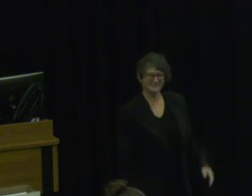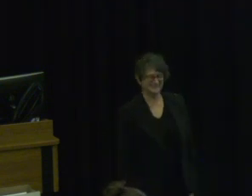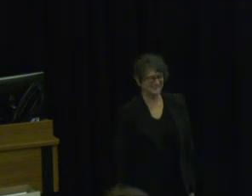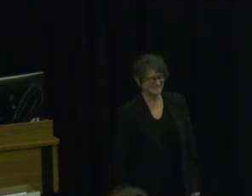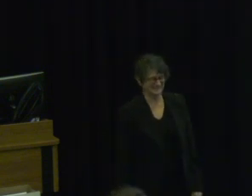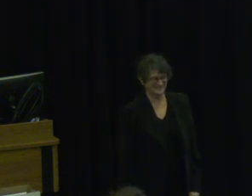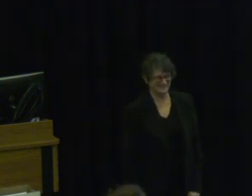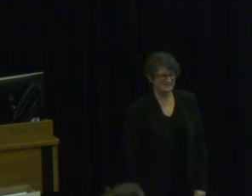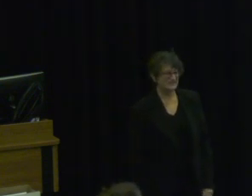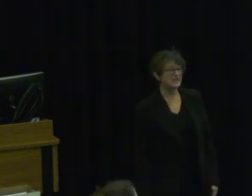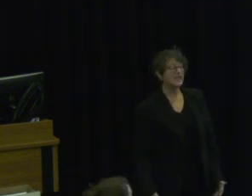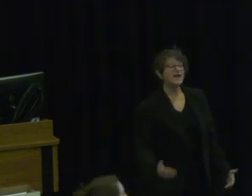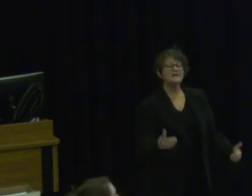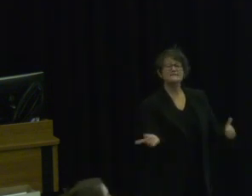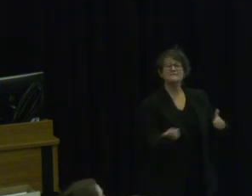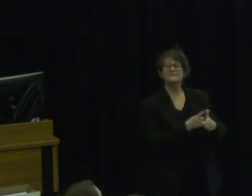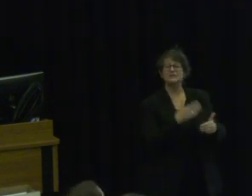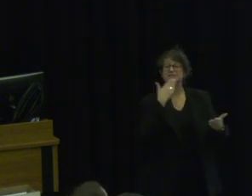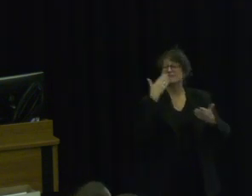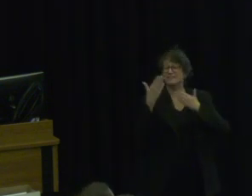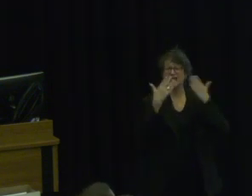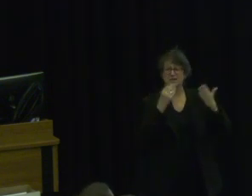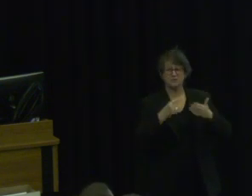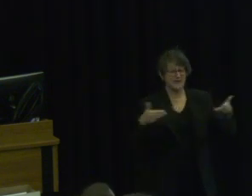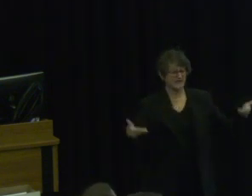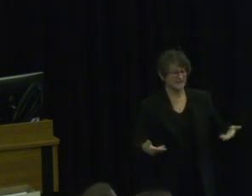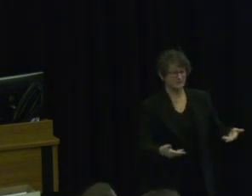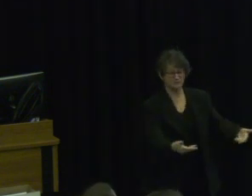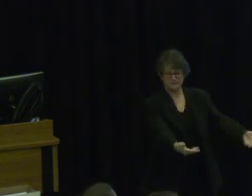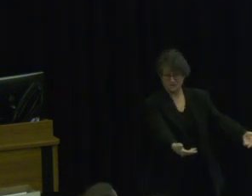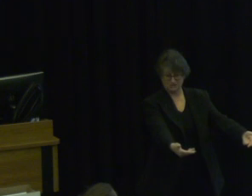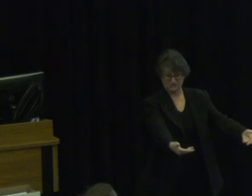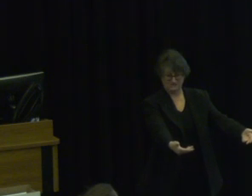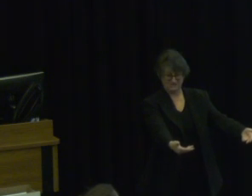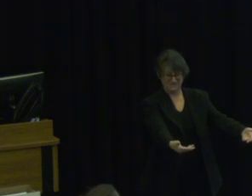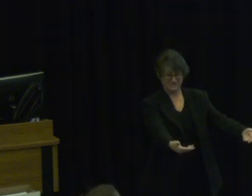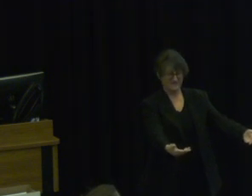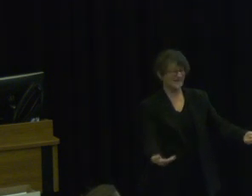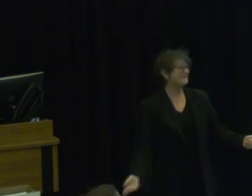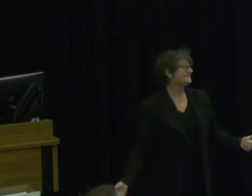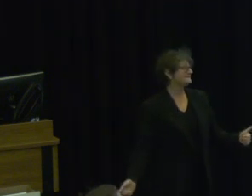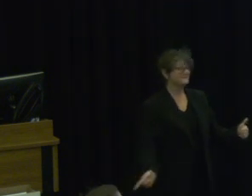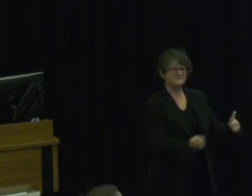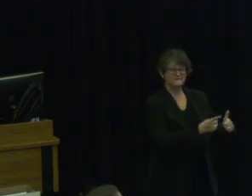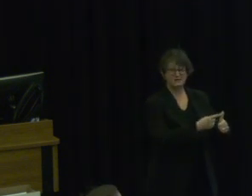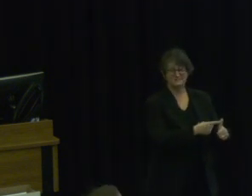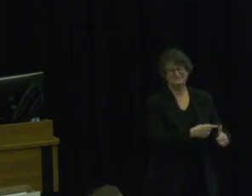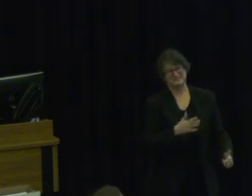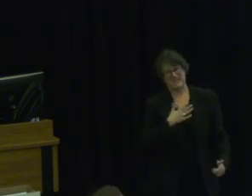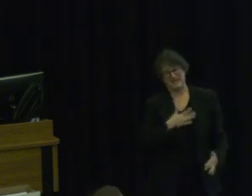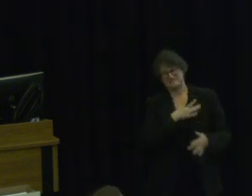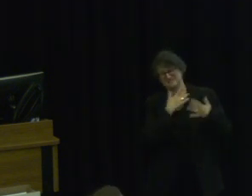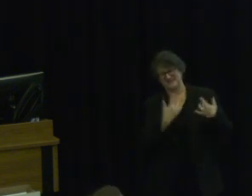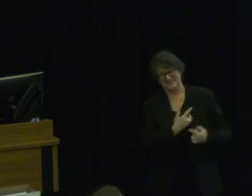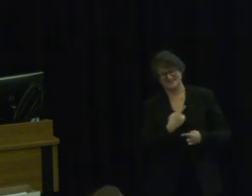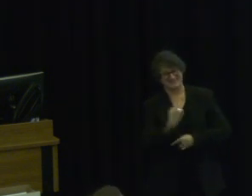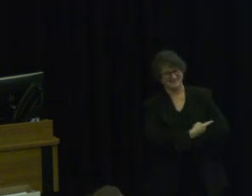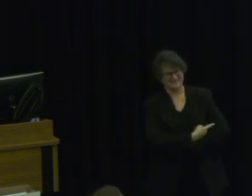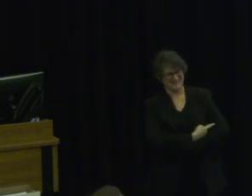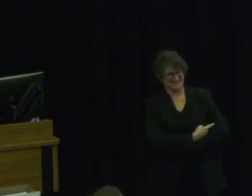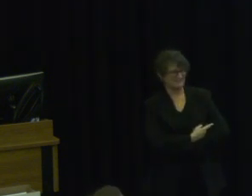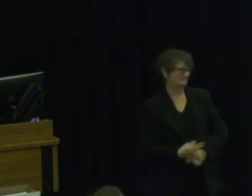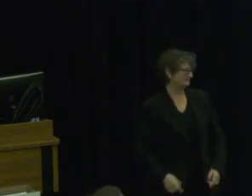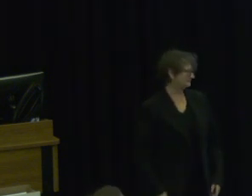So we have a couple thank yous and introductions that we want to lay out here. First of all, happy Valentine's Day.